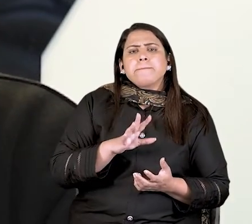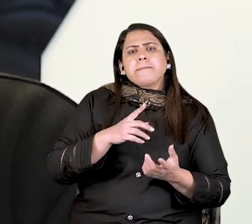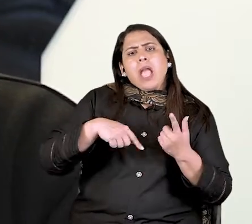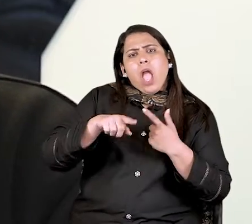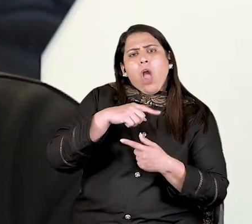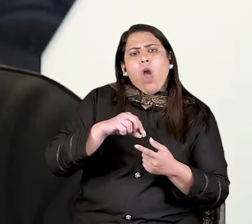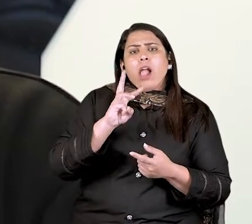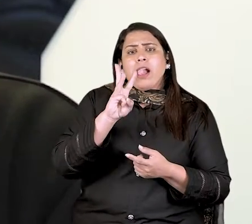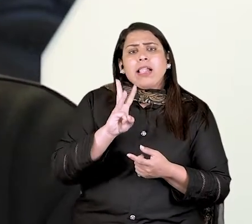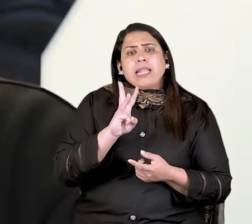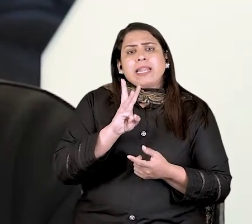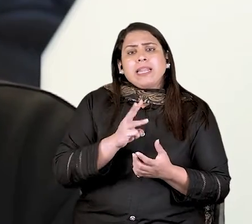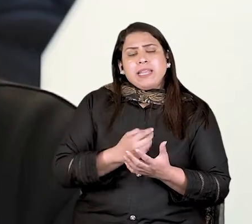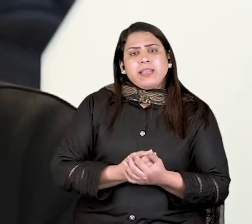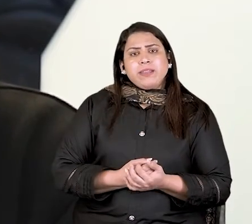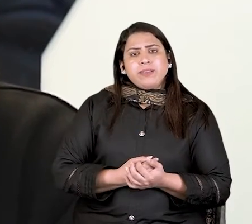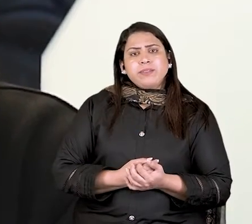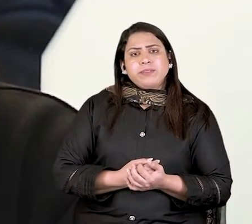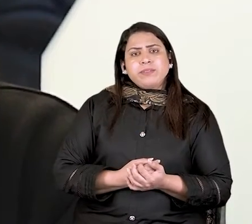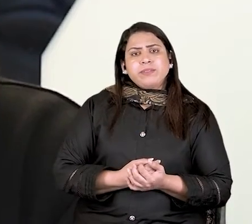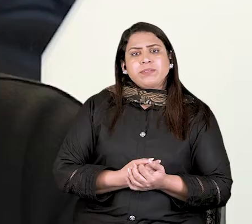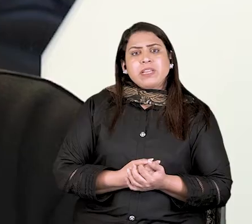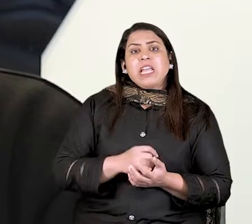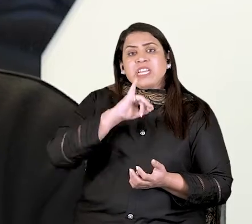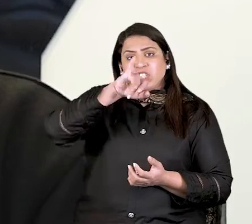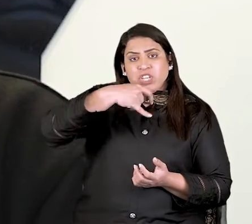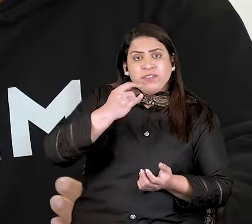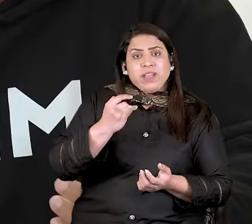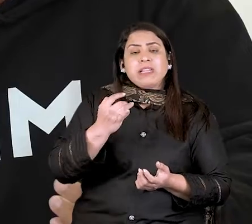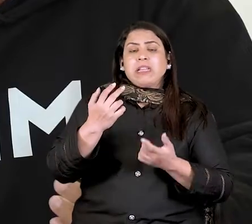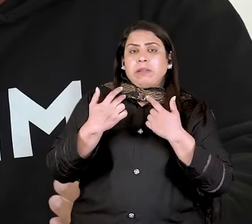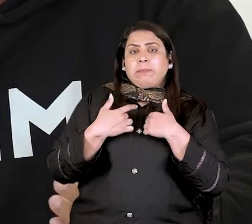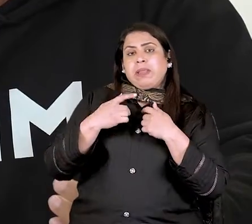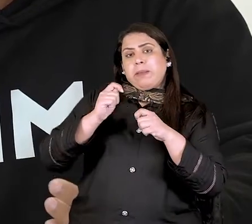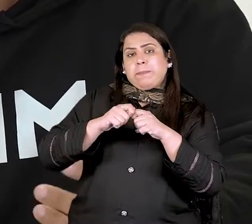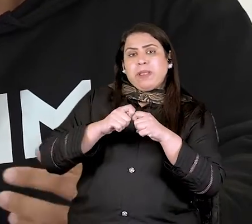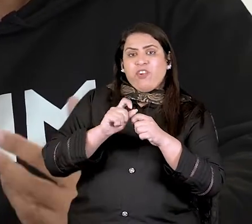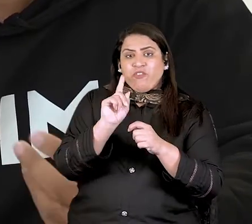store or a new store, I'm the first one to try the burger.